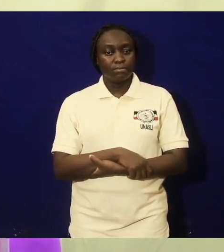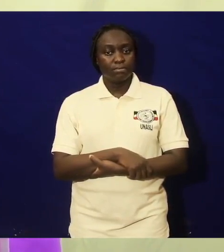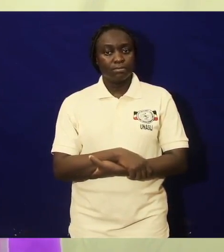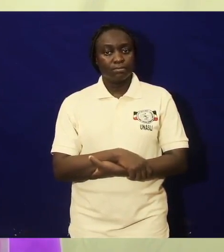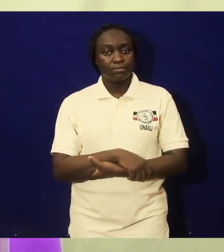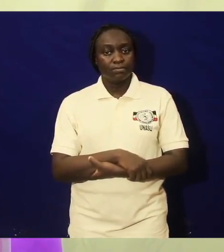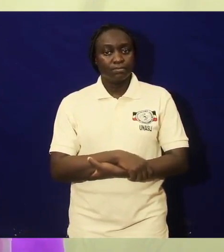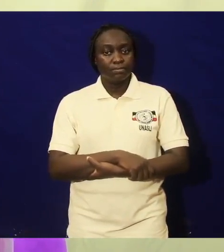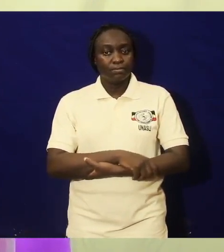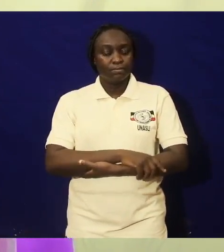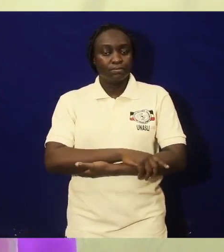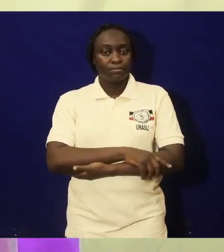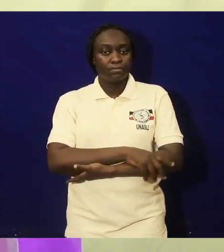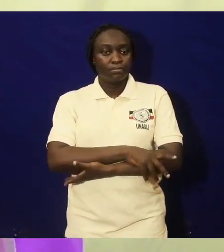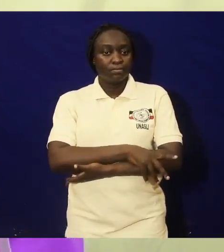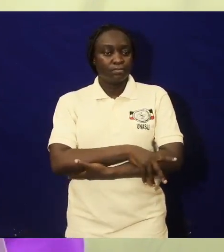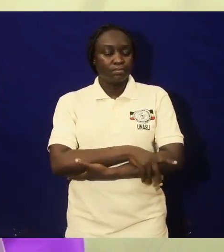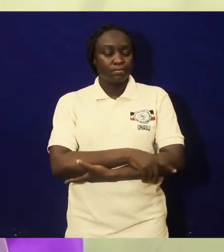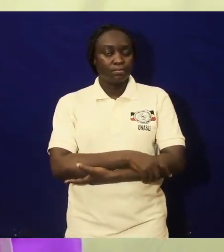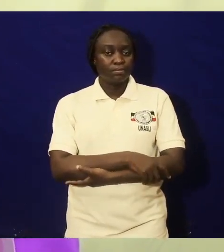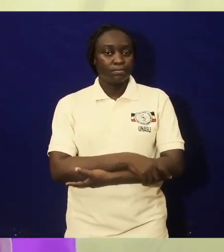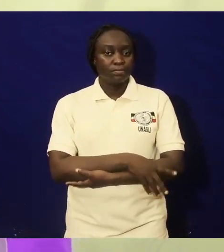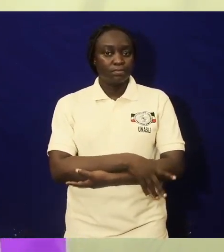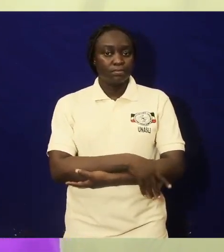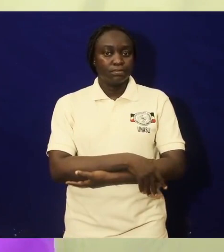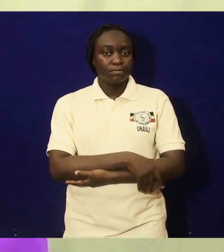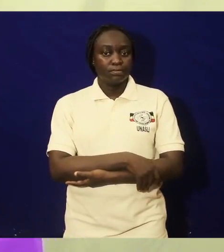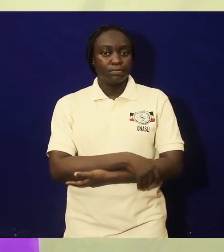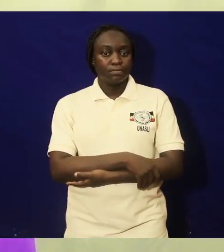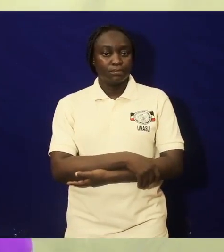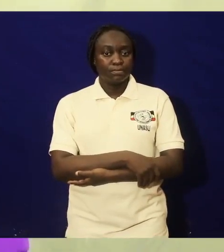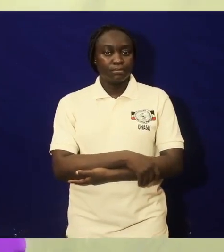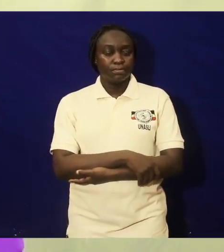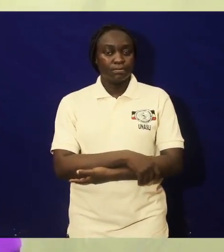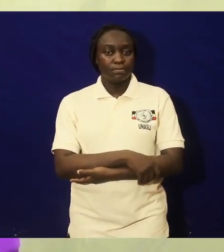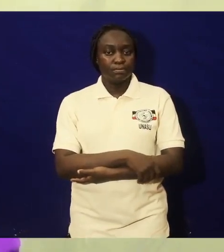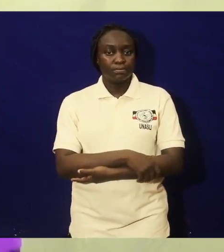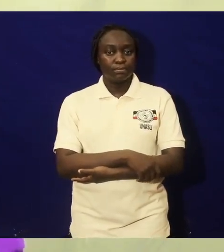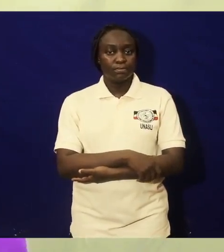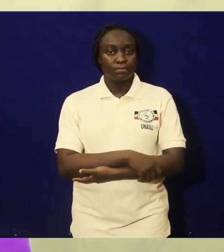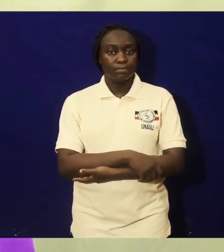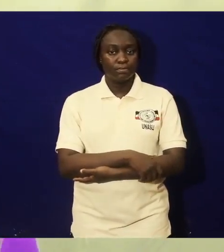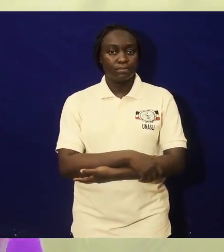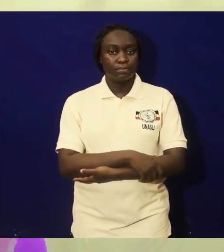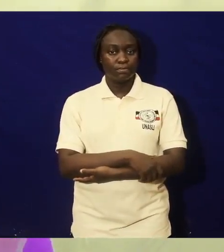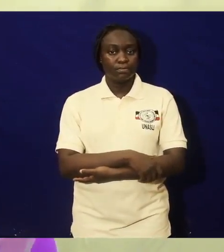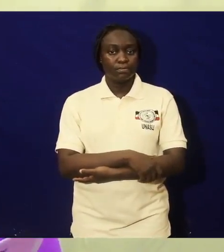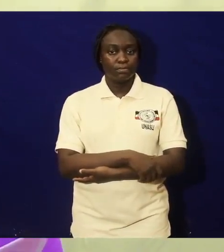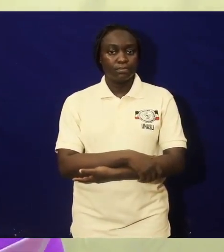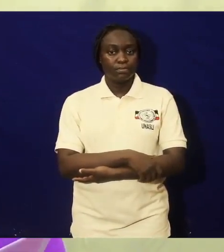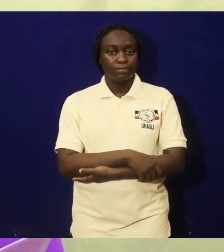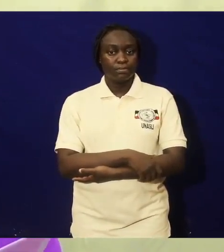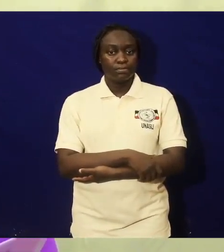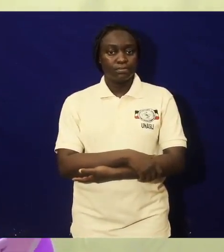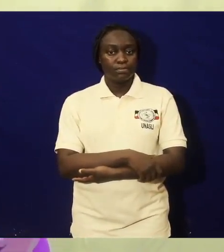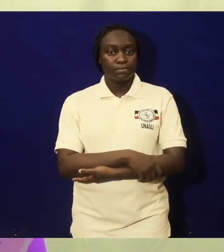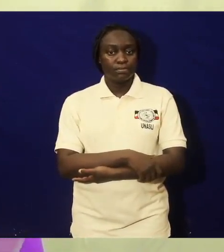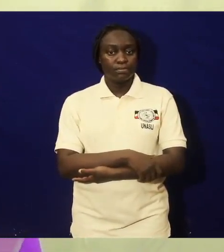Every evening, grandmother tells them stories of long